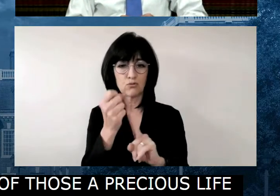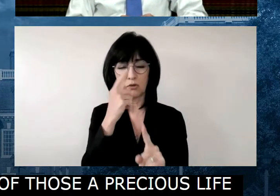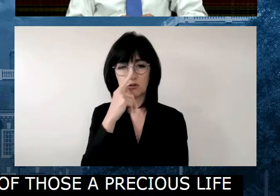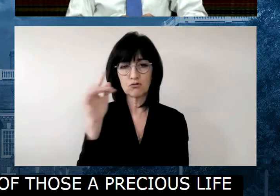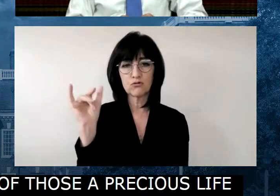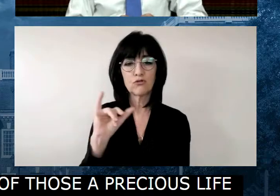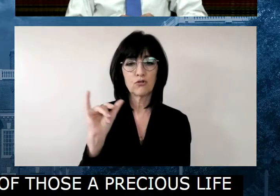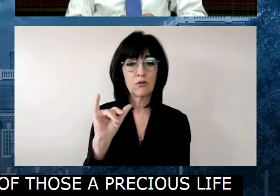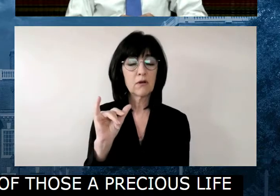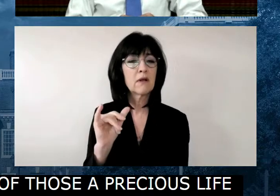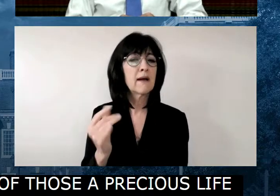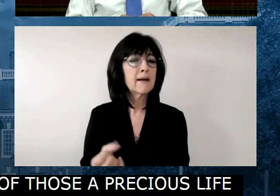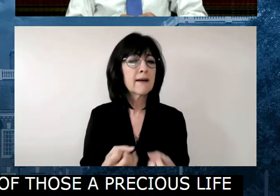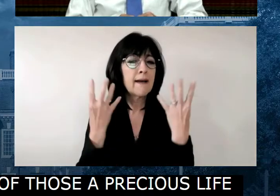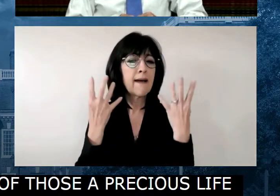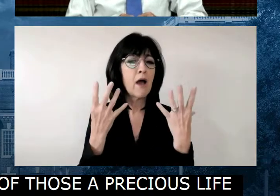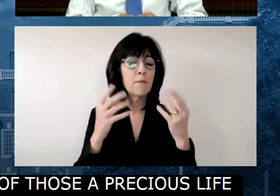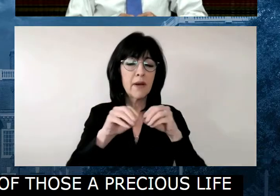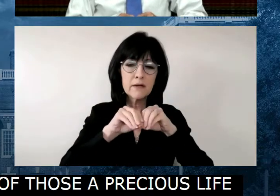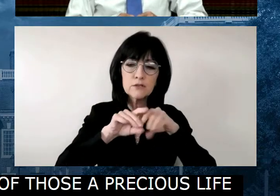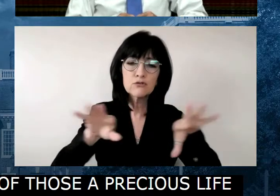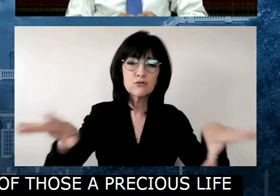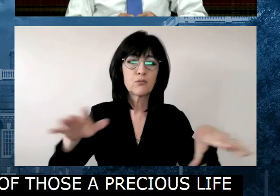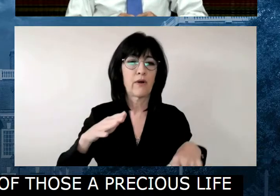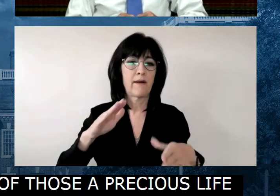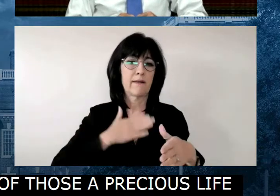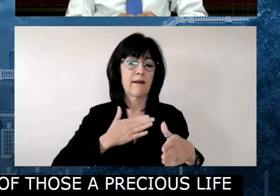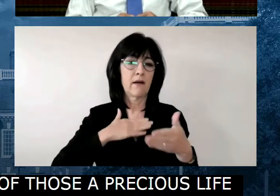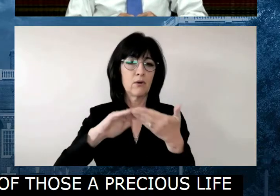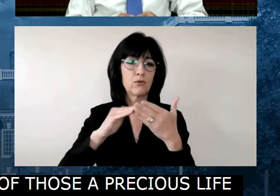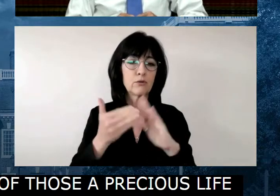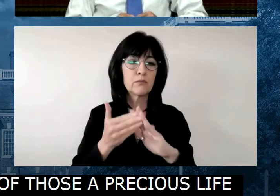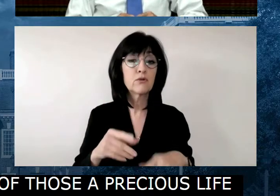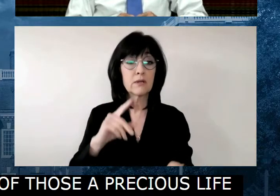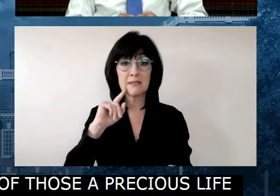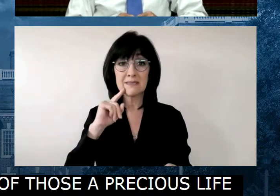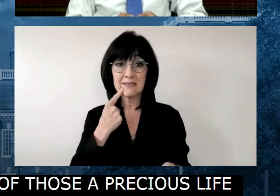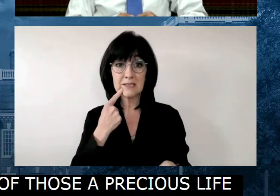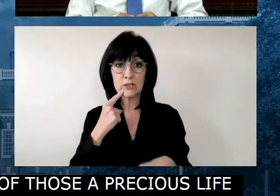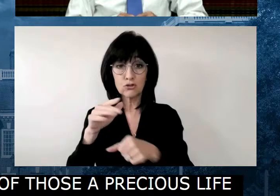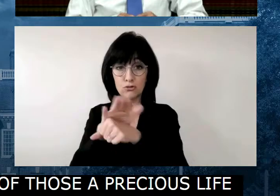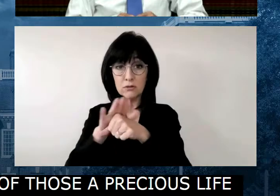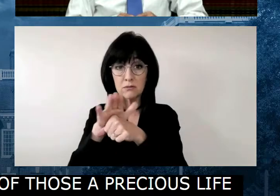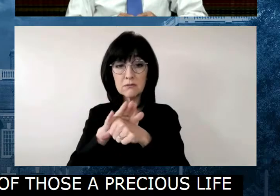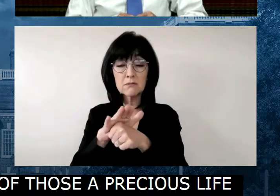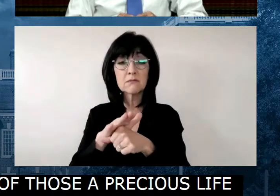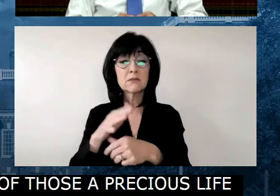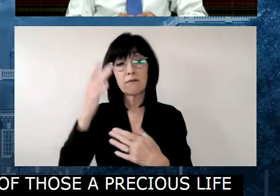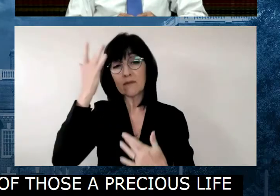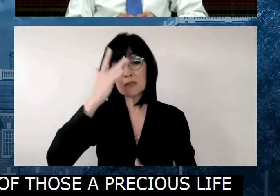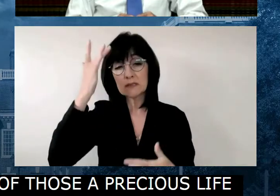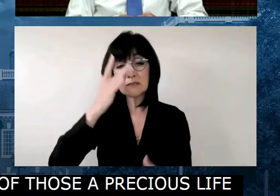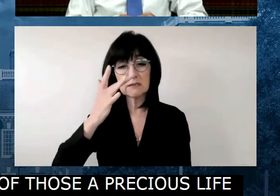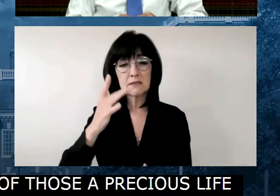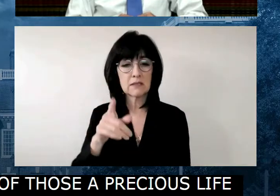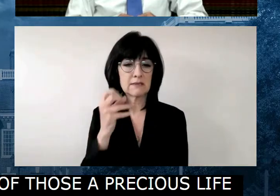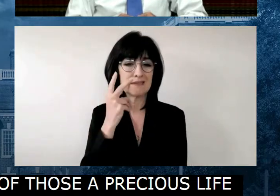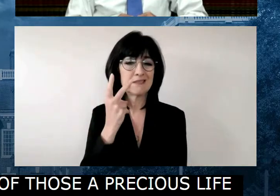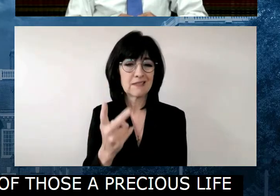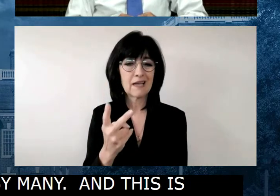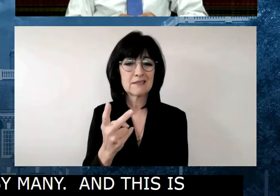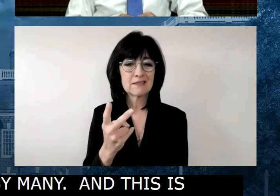our community, and this, as measured by the severity of the disease requiring hospitalization. You can see the peak and the